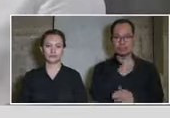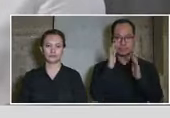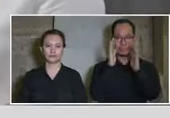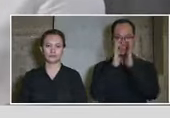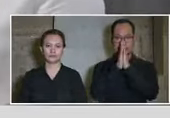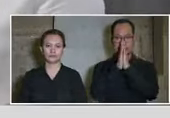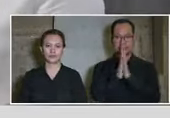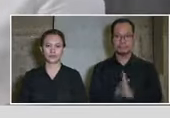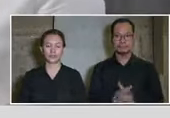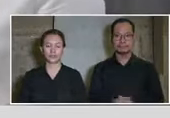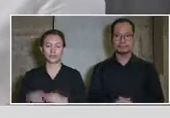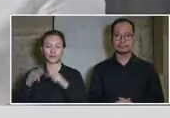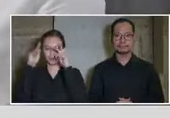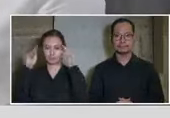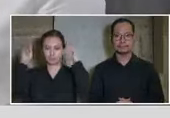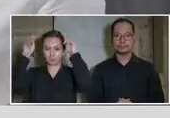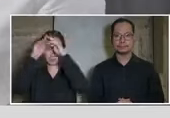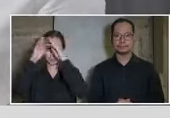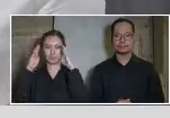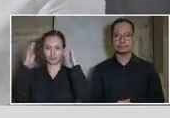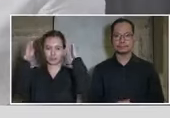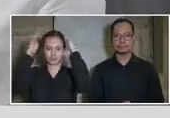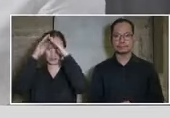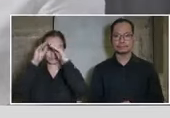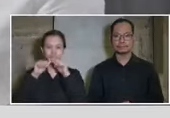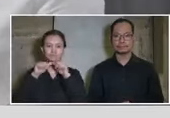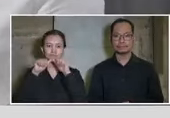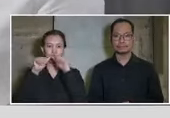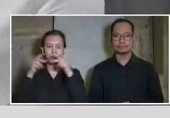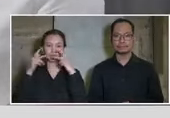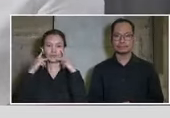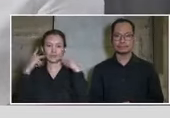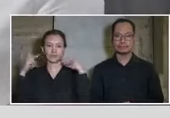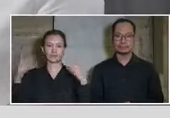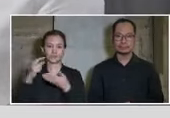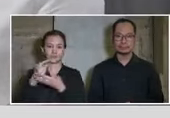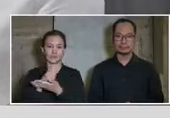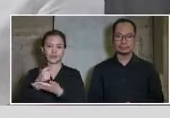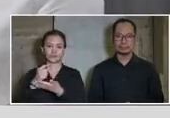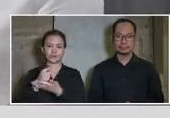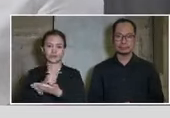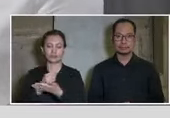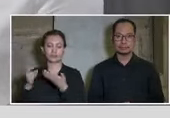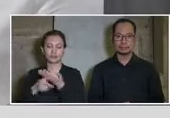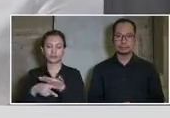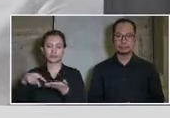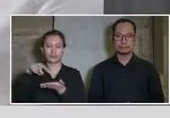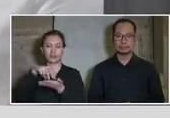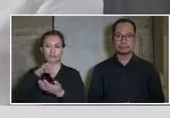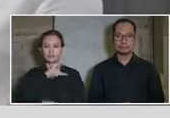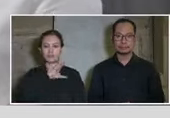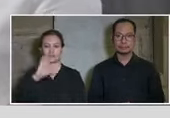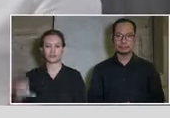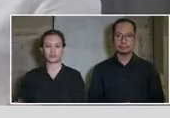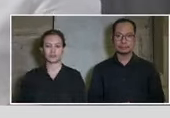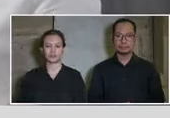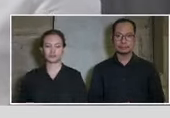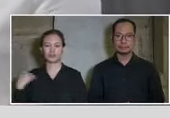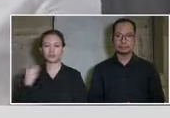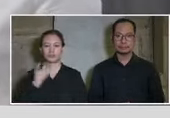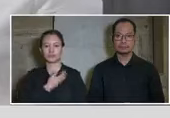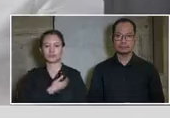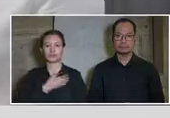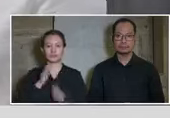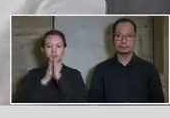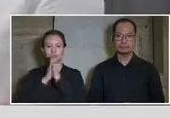That our Pope and bishops may continue to proclaim the good news of the risen Christ. Let us